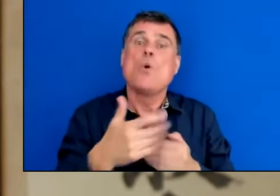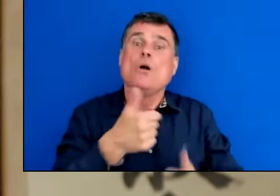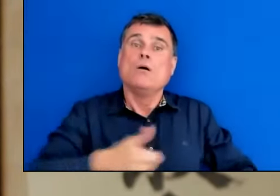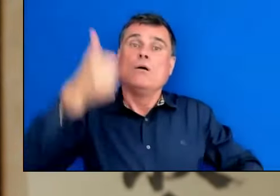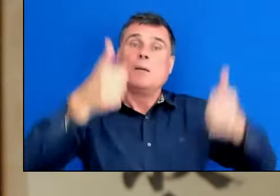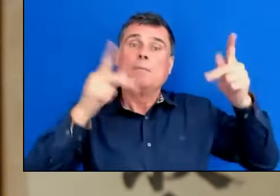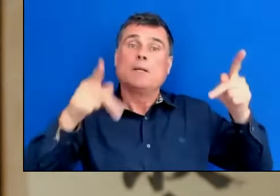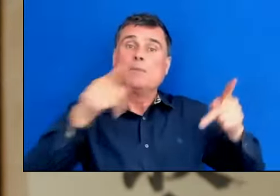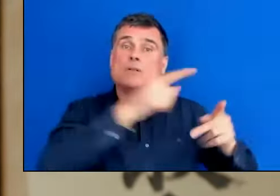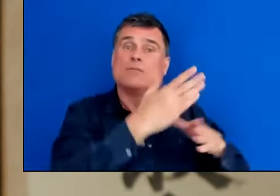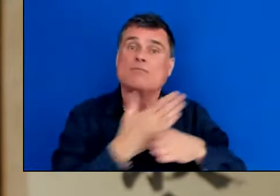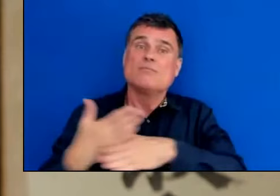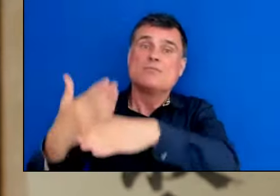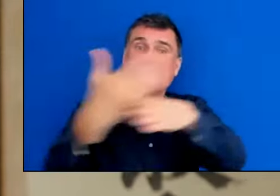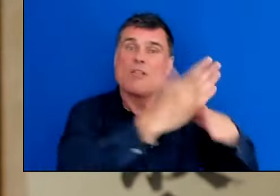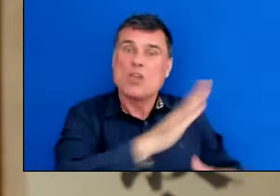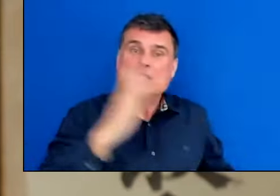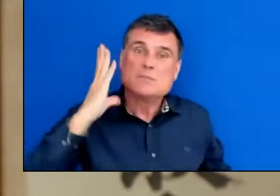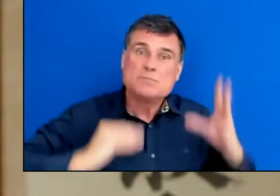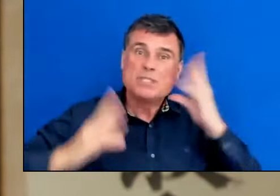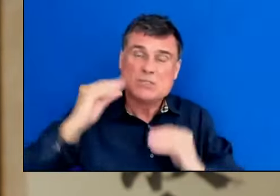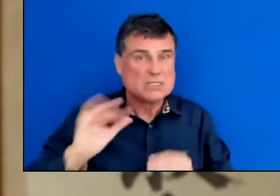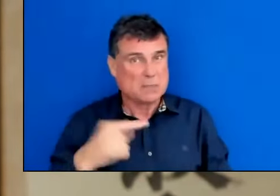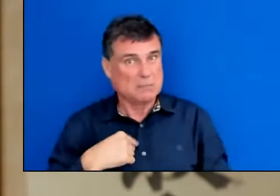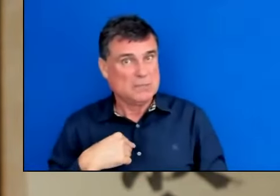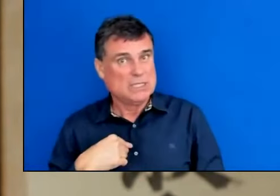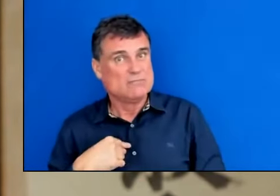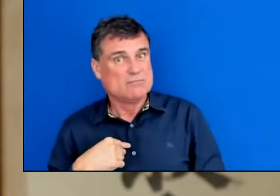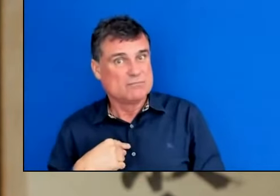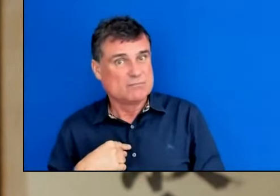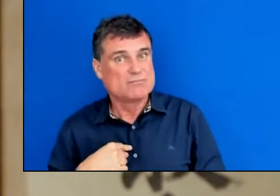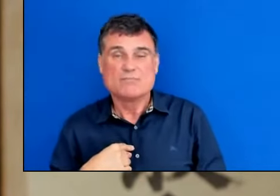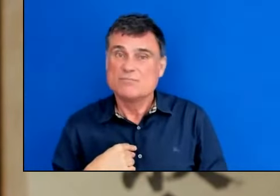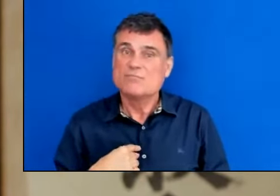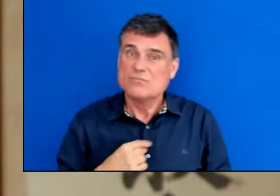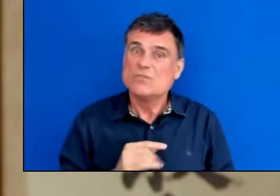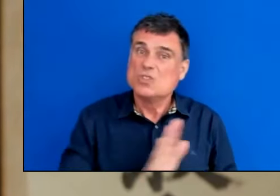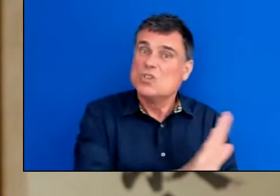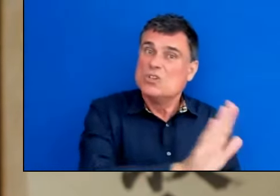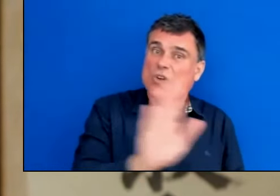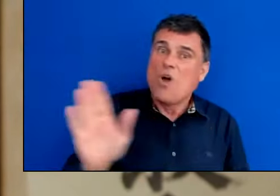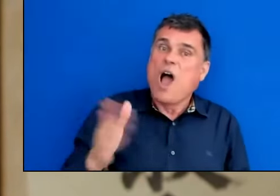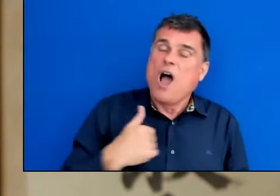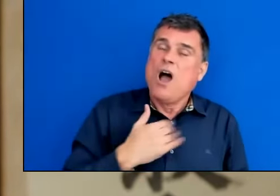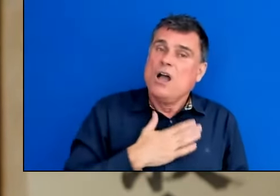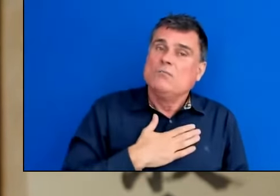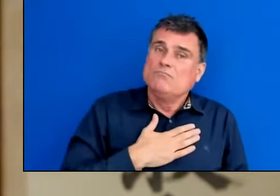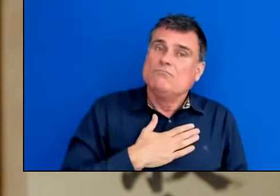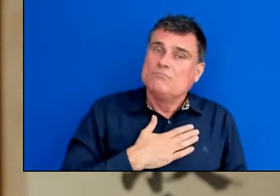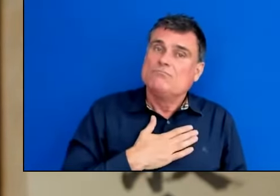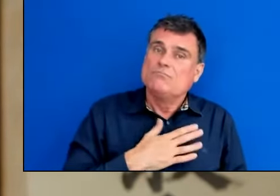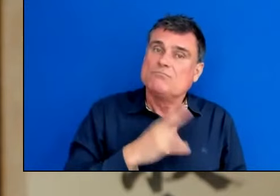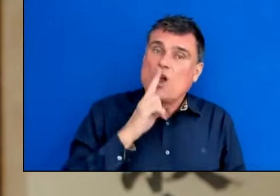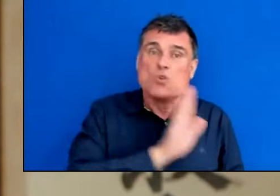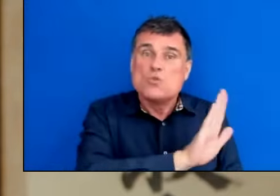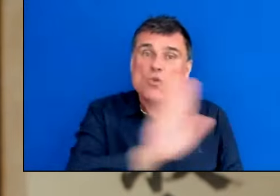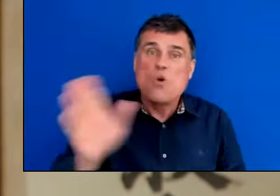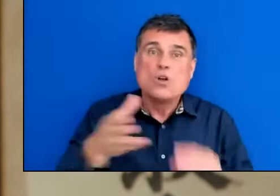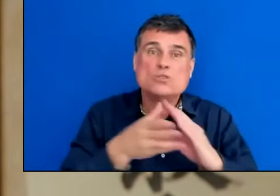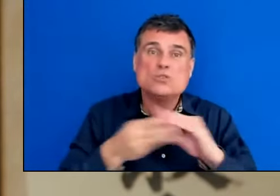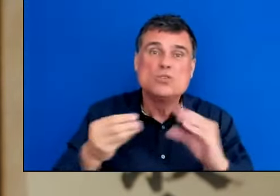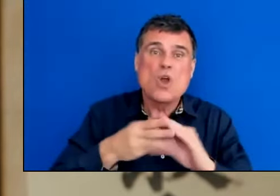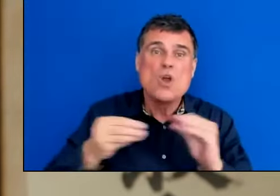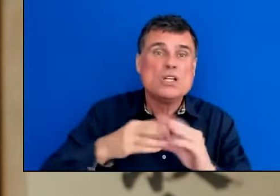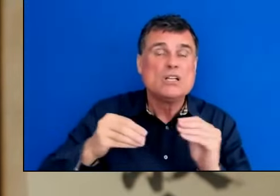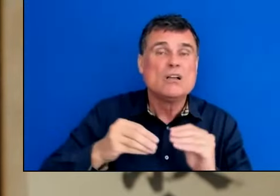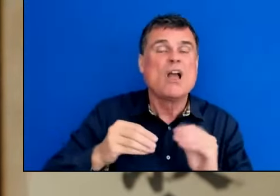has shared their experiences with me, I'm so honored to be trusted with your truth. We will never let your stories fade.